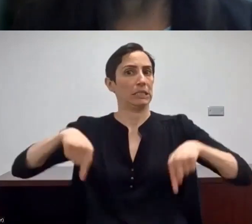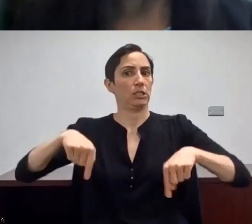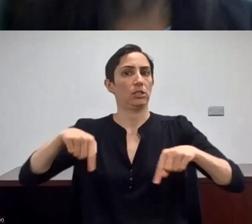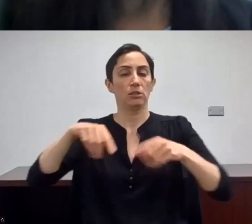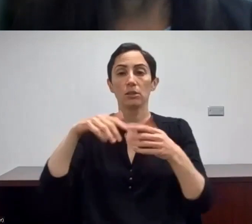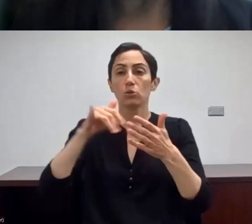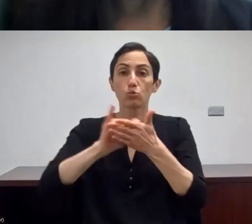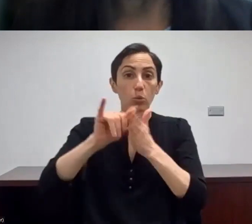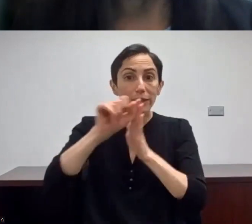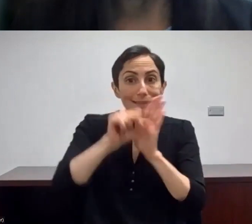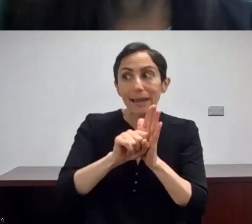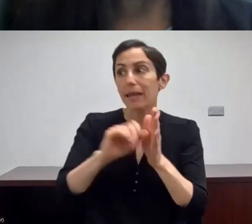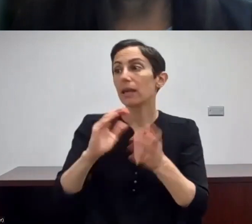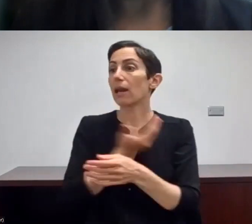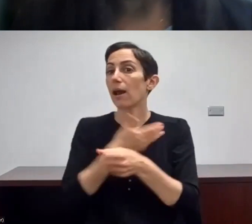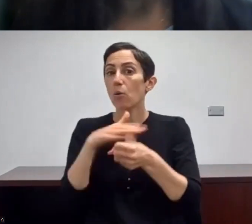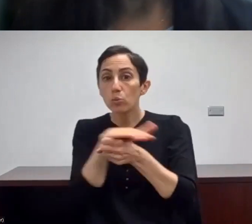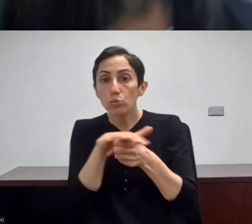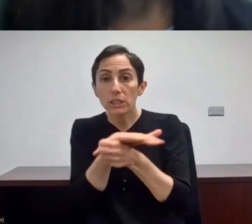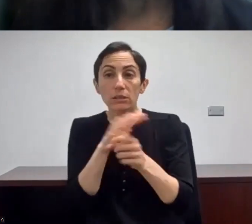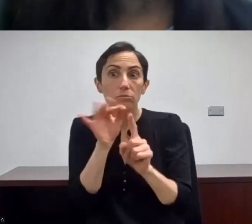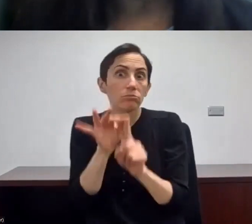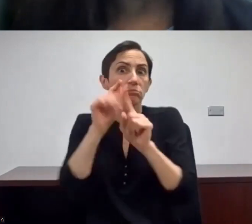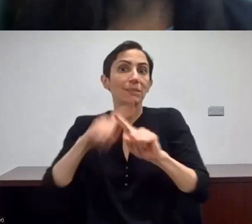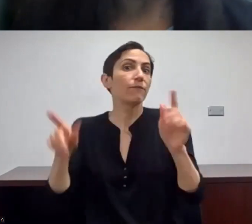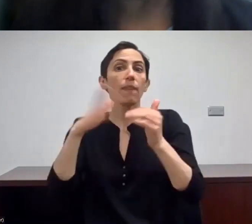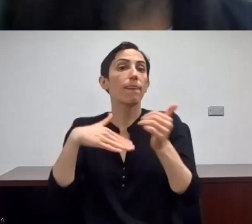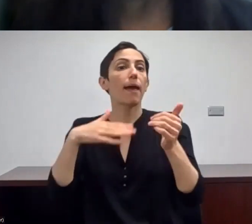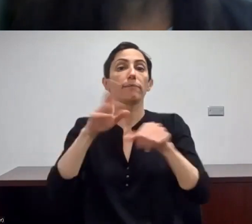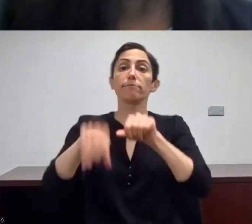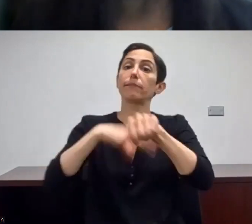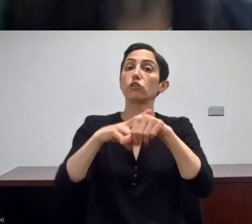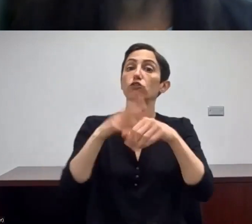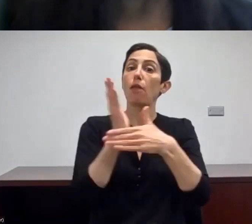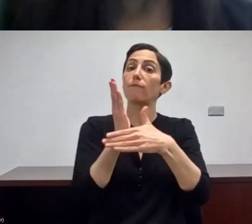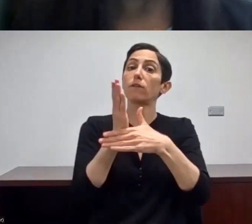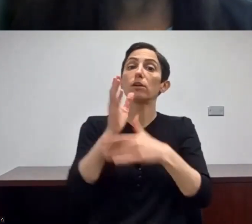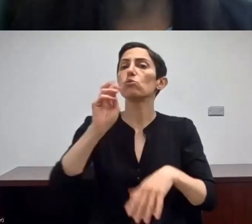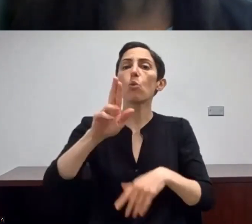State, or do those numbers bear the same way